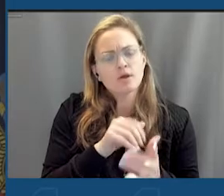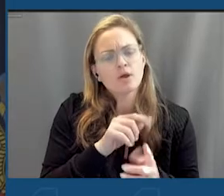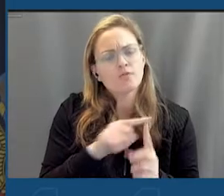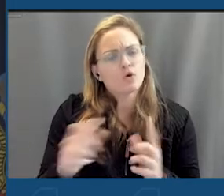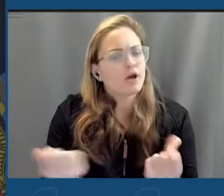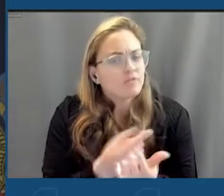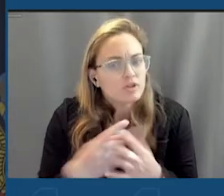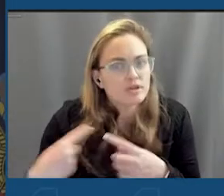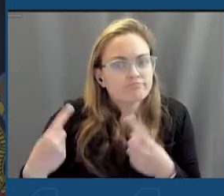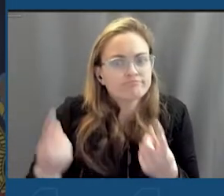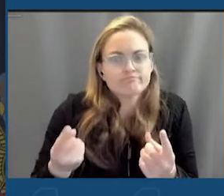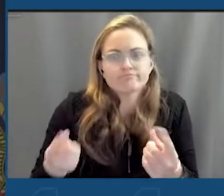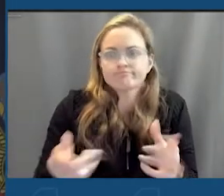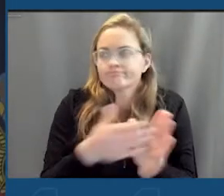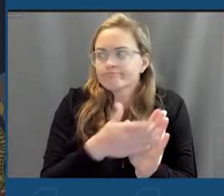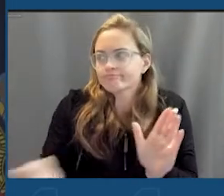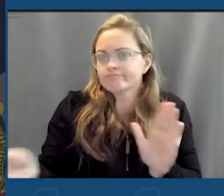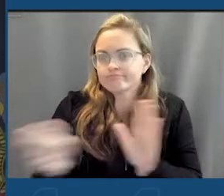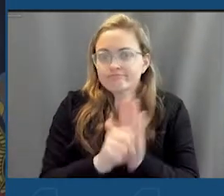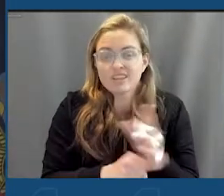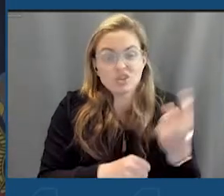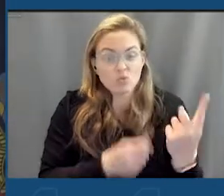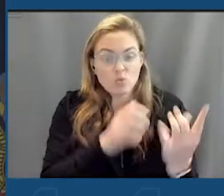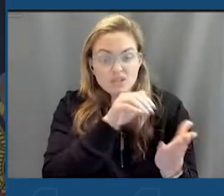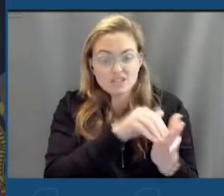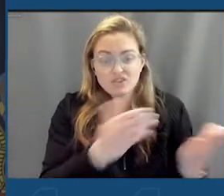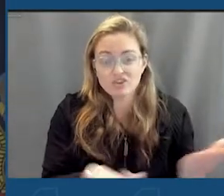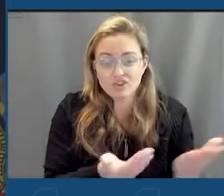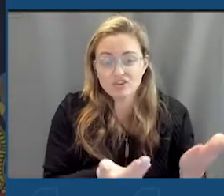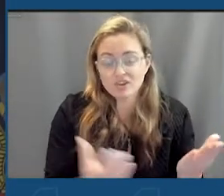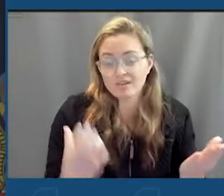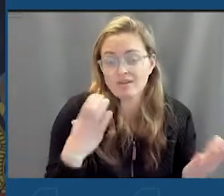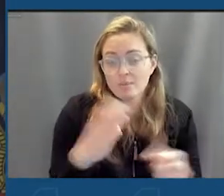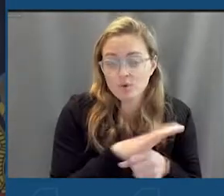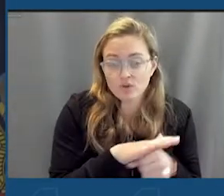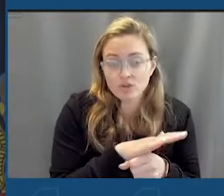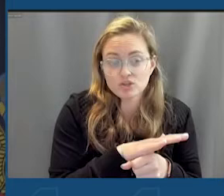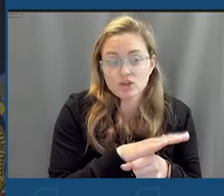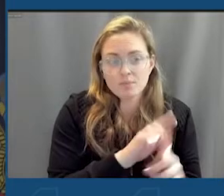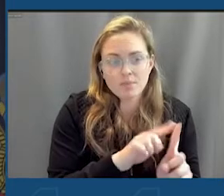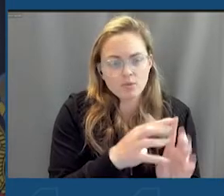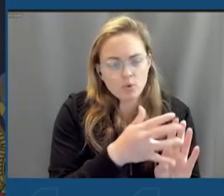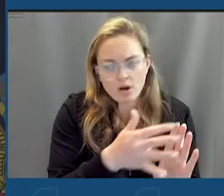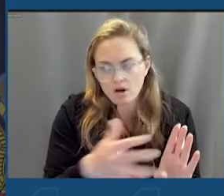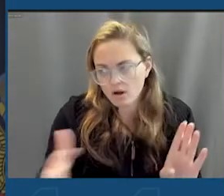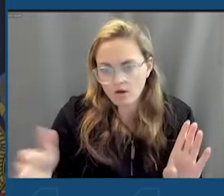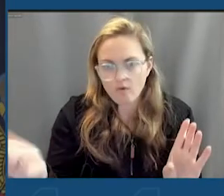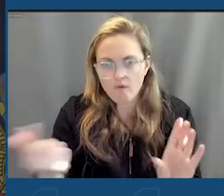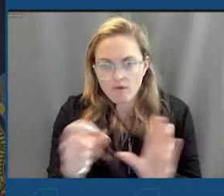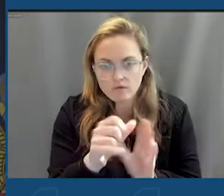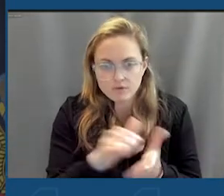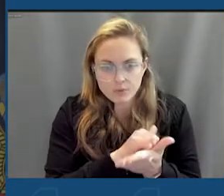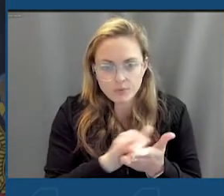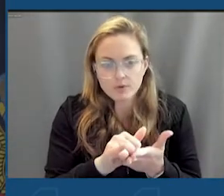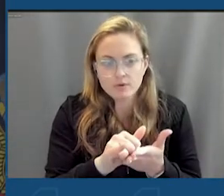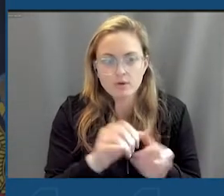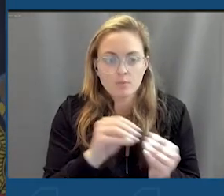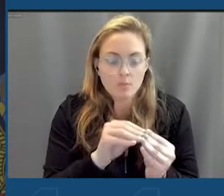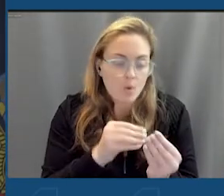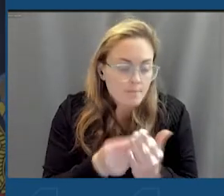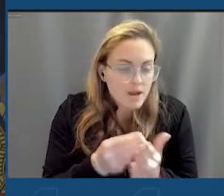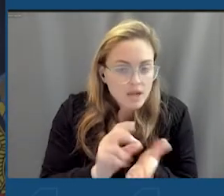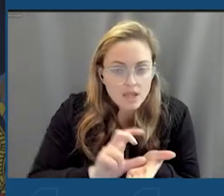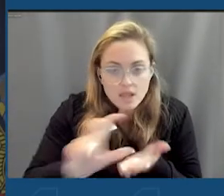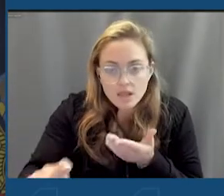the state. I mean, this is one center here in the Capital Region. We're doing this all over New York. And we put more money behind this. We put